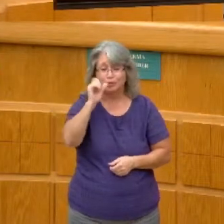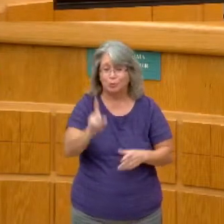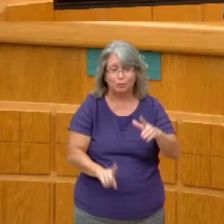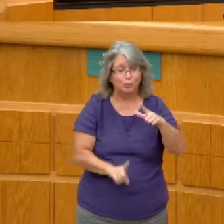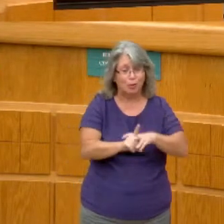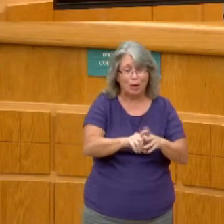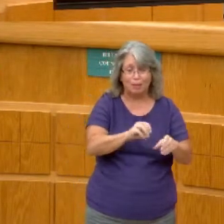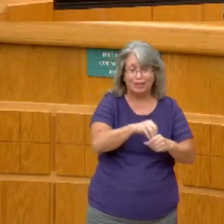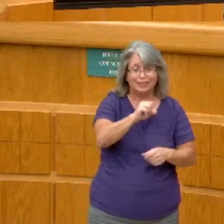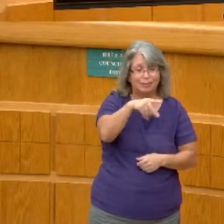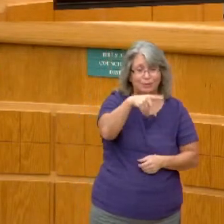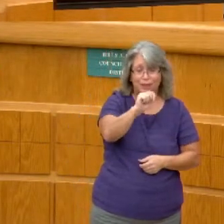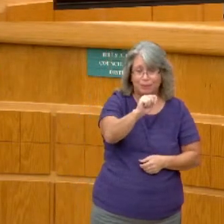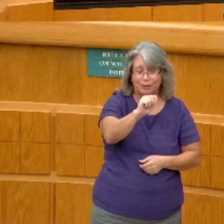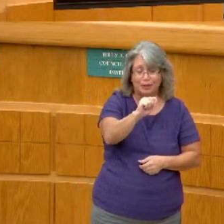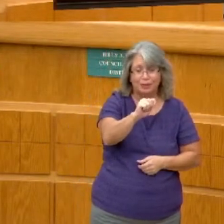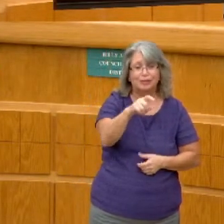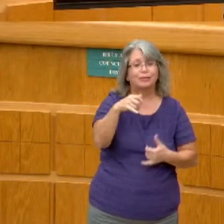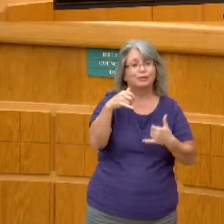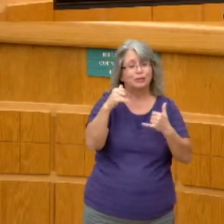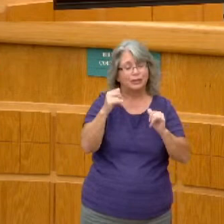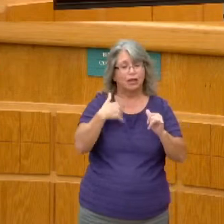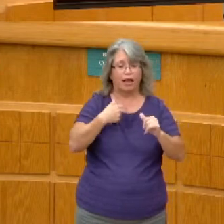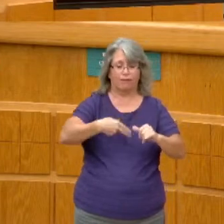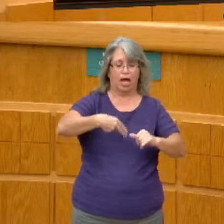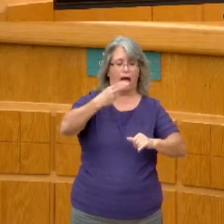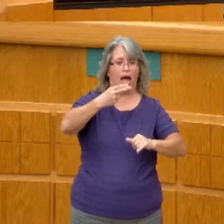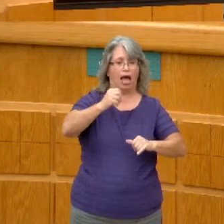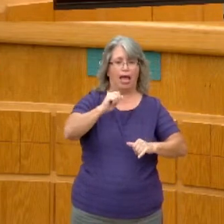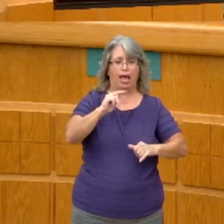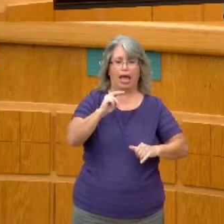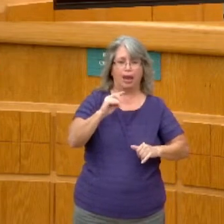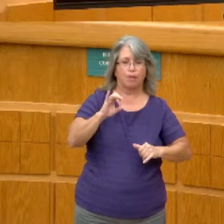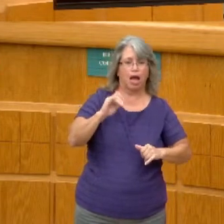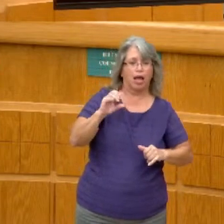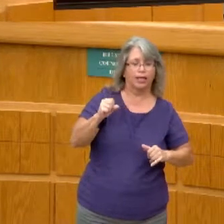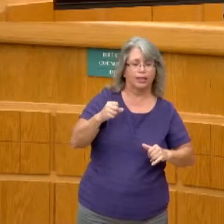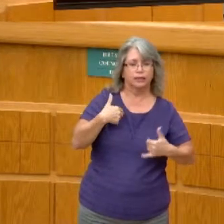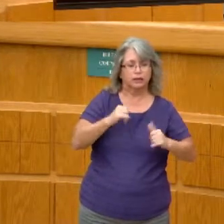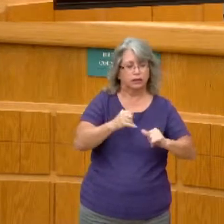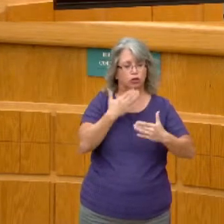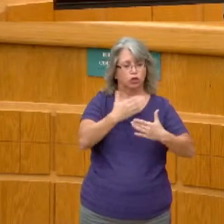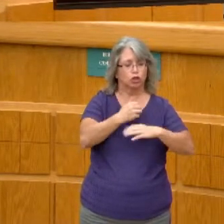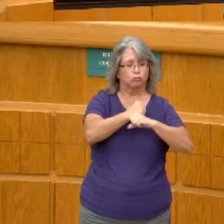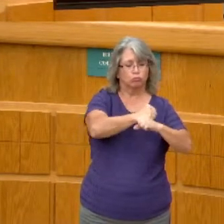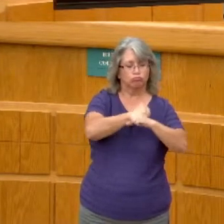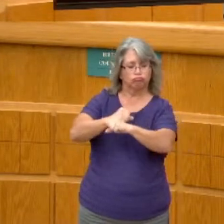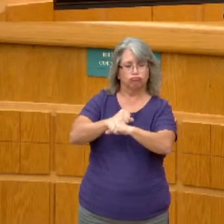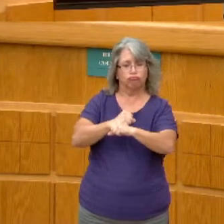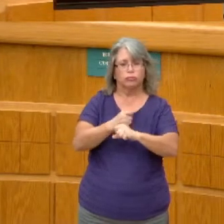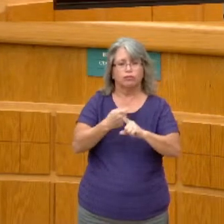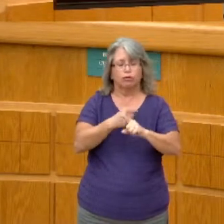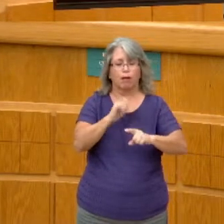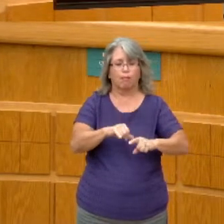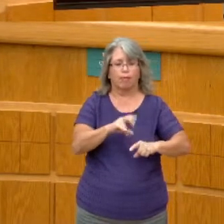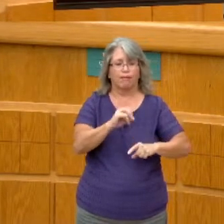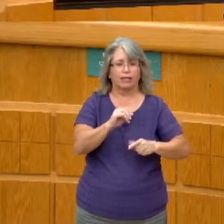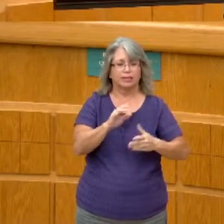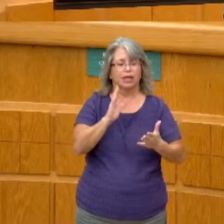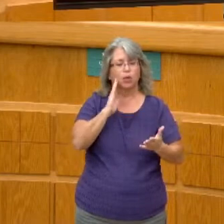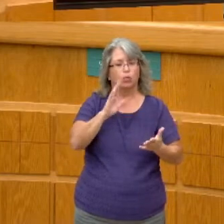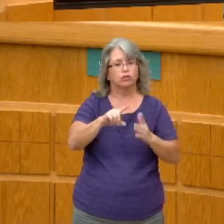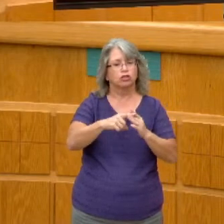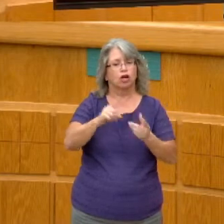know that you still have high antibodies, you still have good protection against the vaccine, and it probably wanes